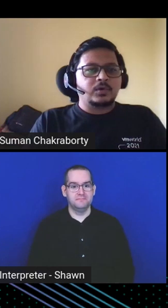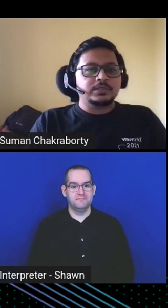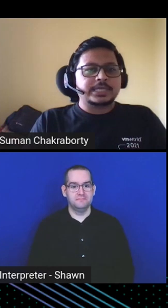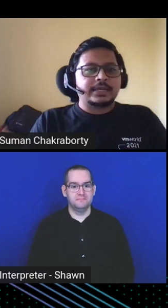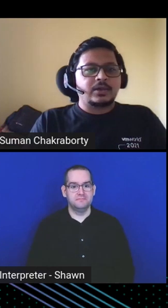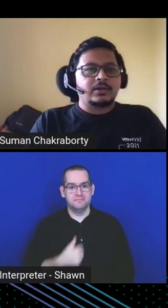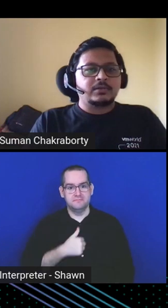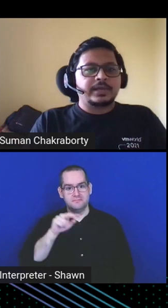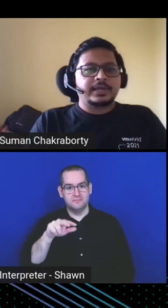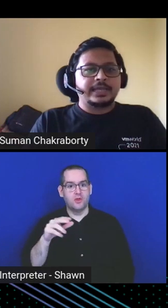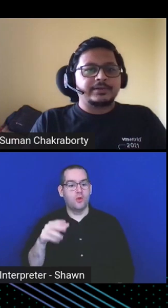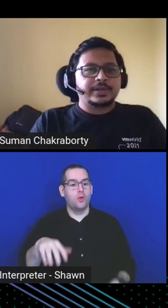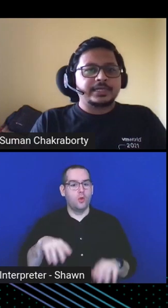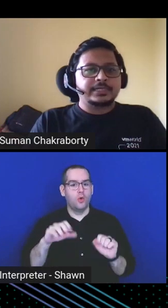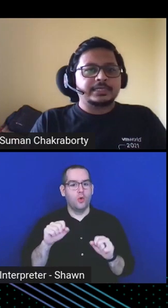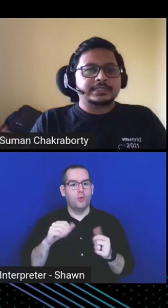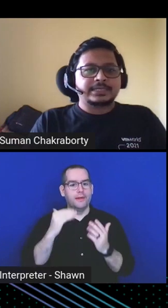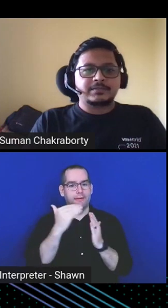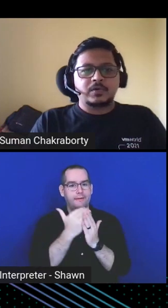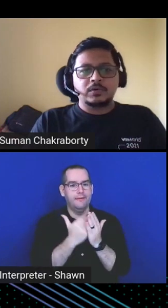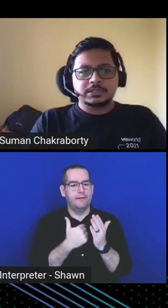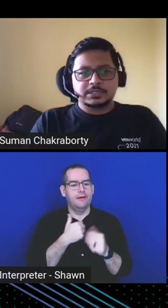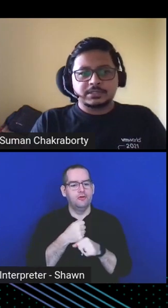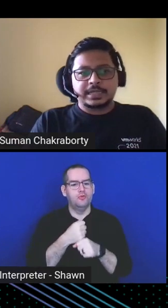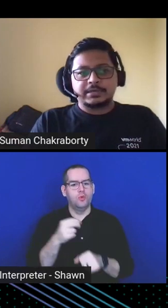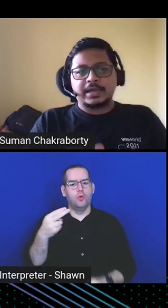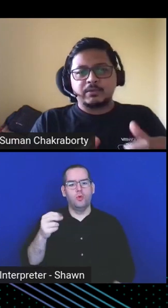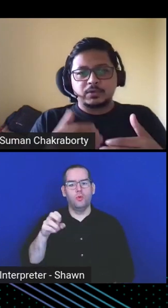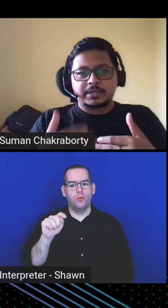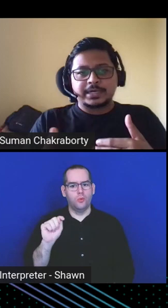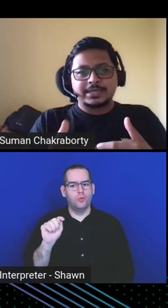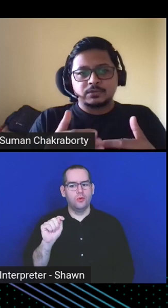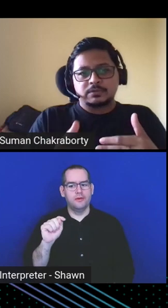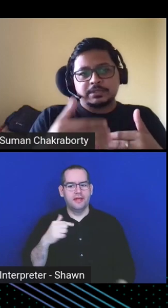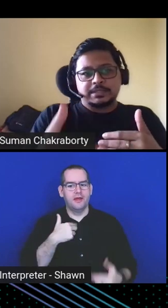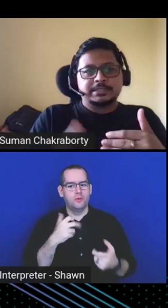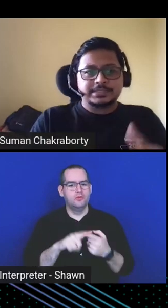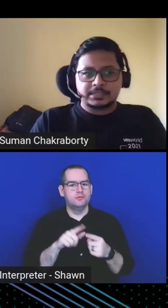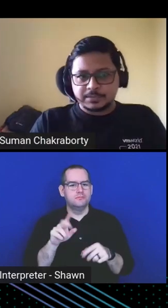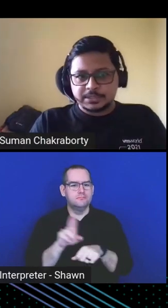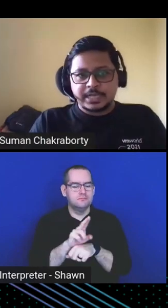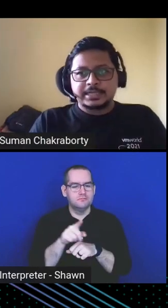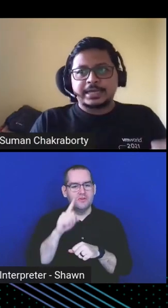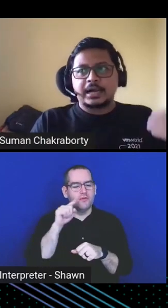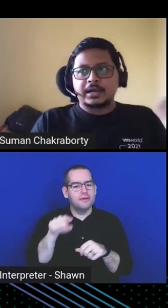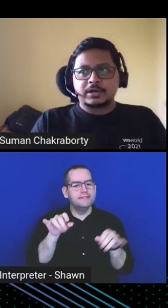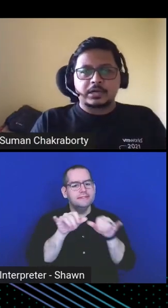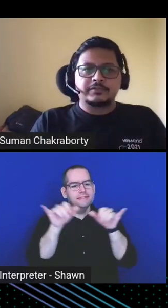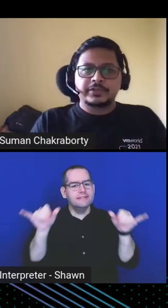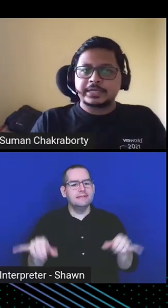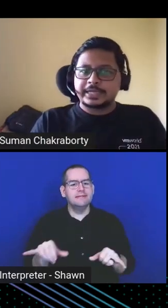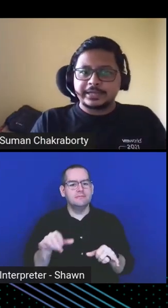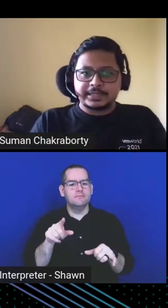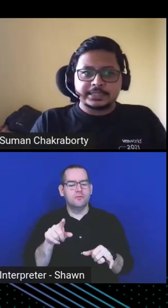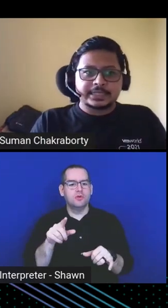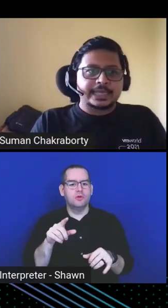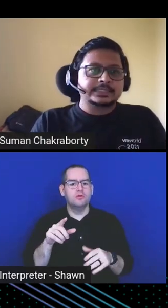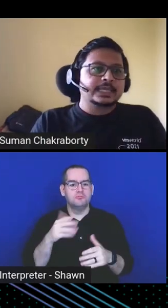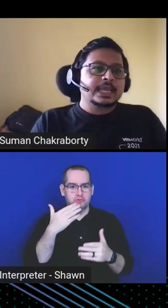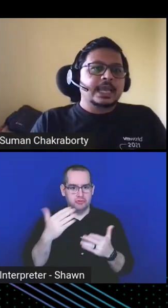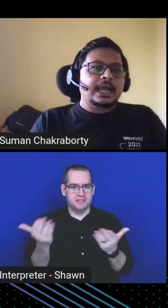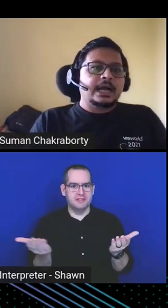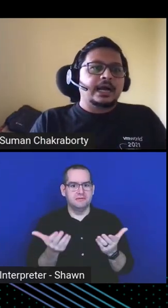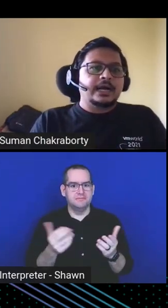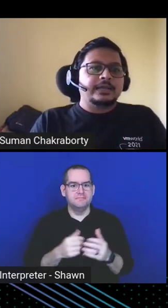have the host catalog where I created a set of hosts that I want to target to. So these are the systems that are configured here in this